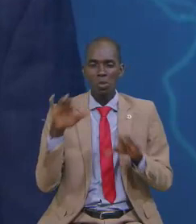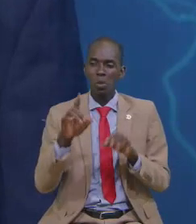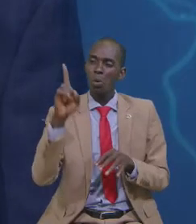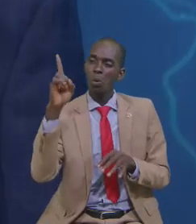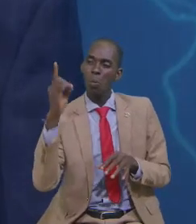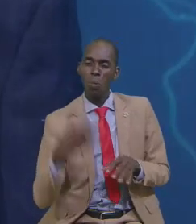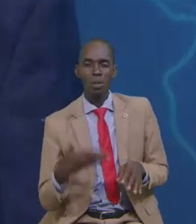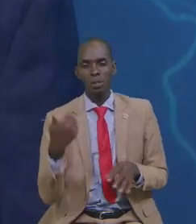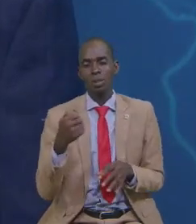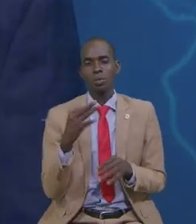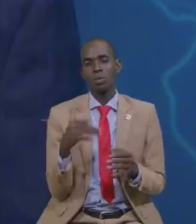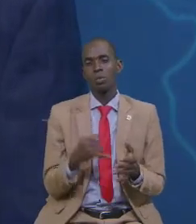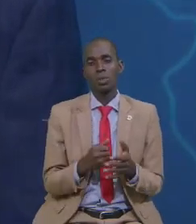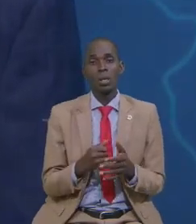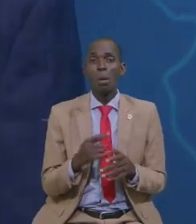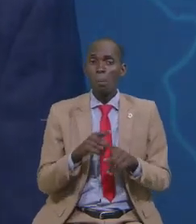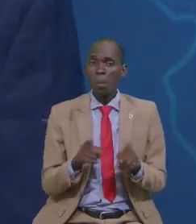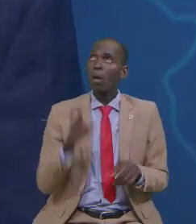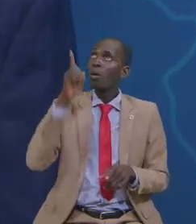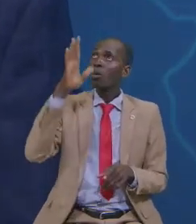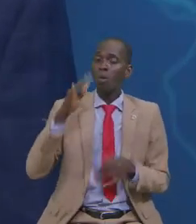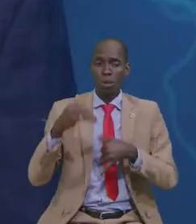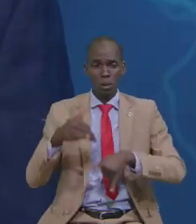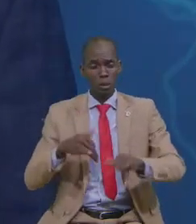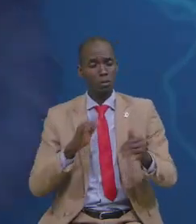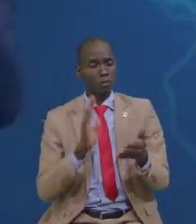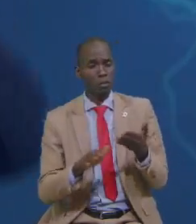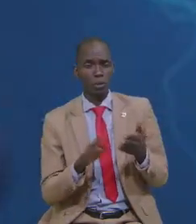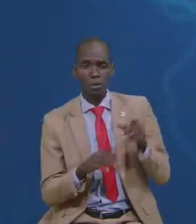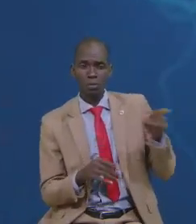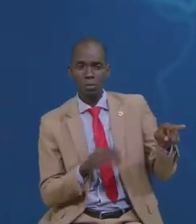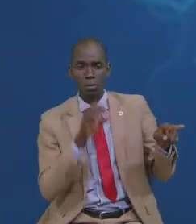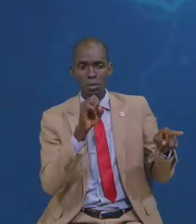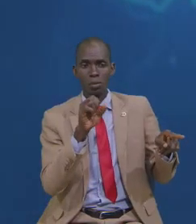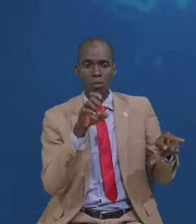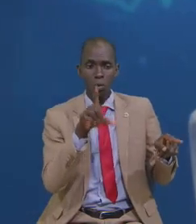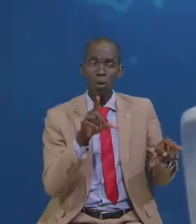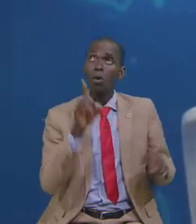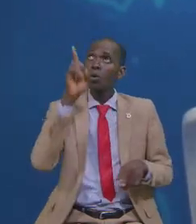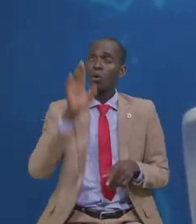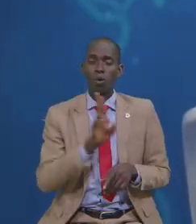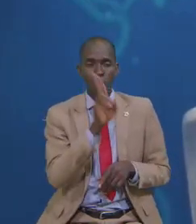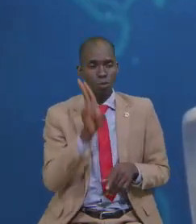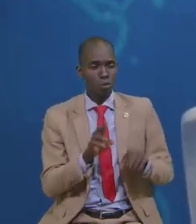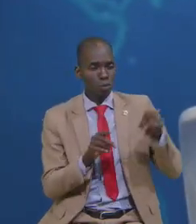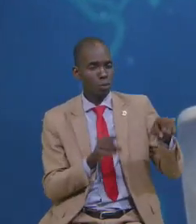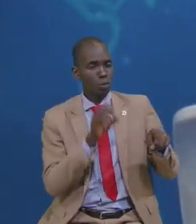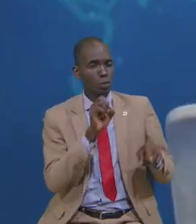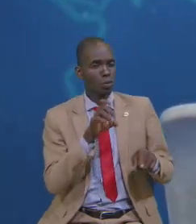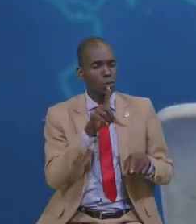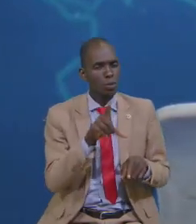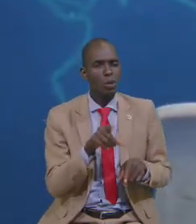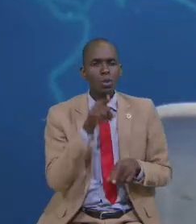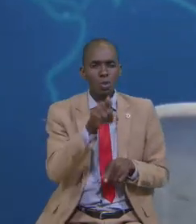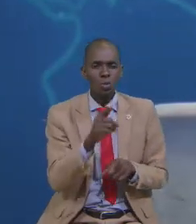forgave him and God used him. Yours is to come and say, I